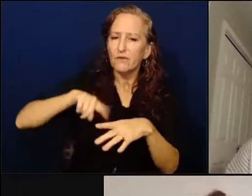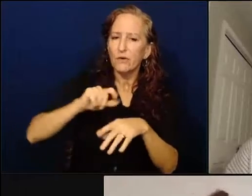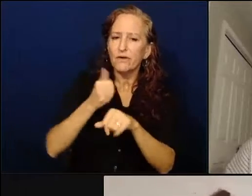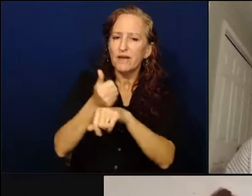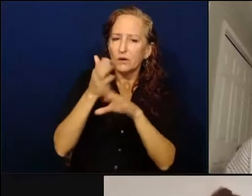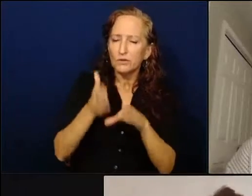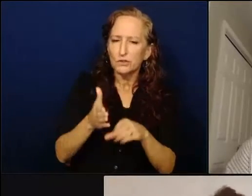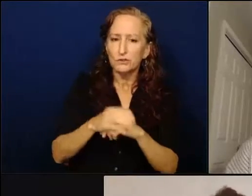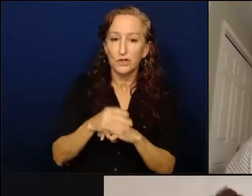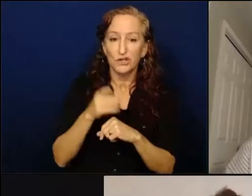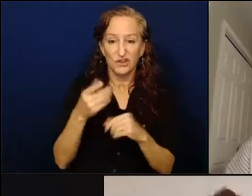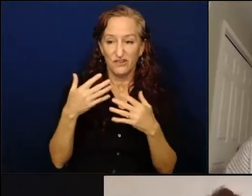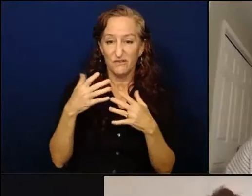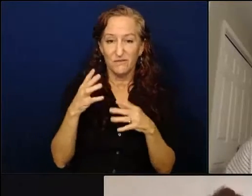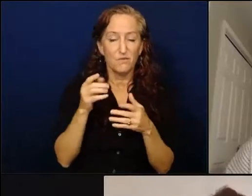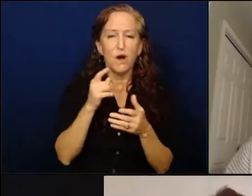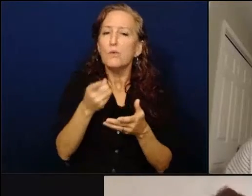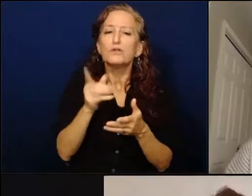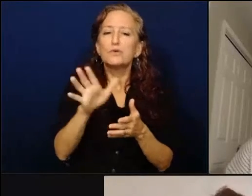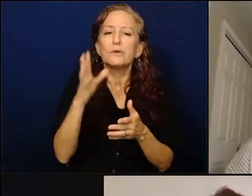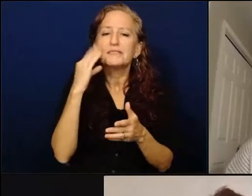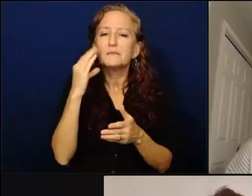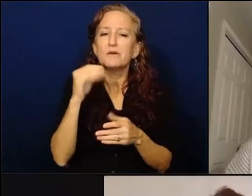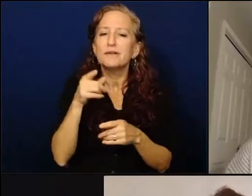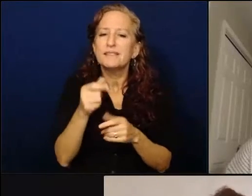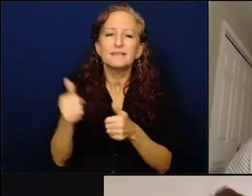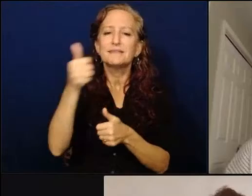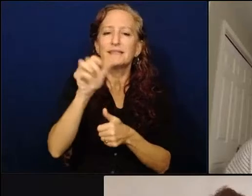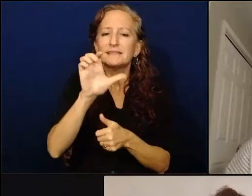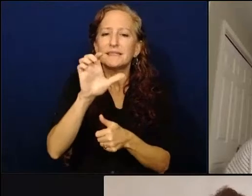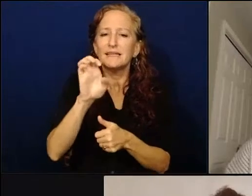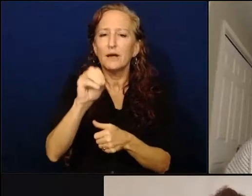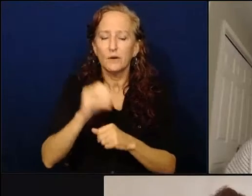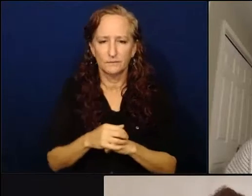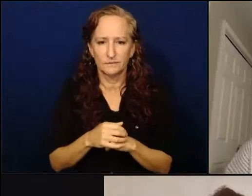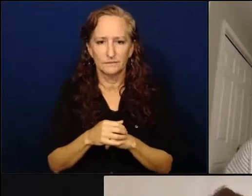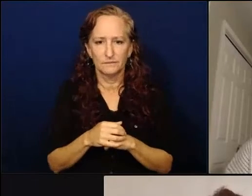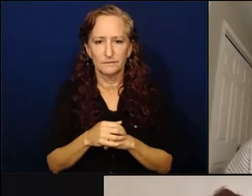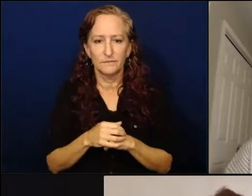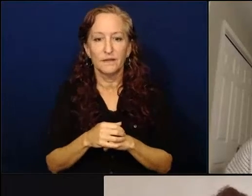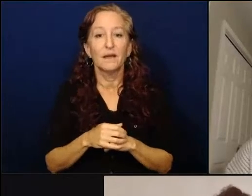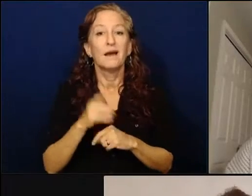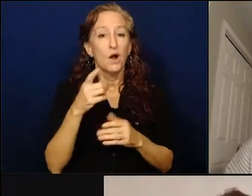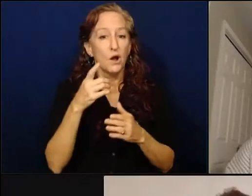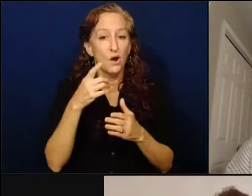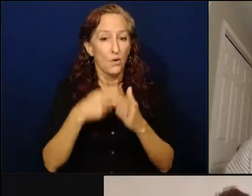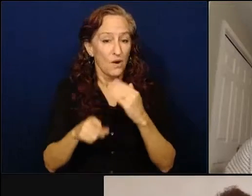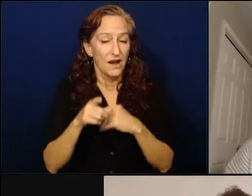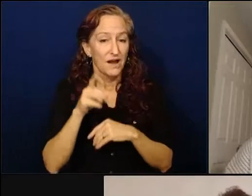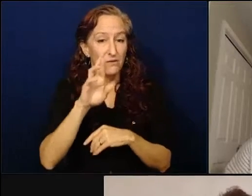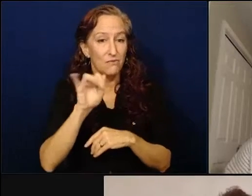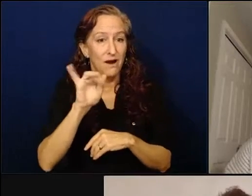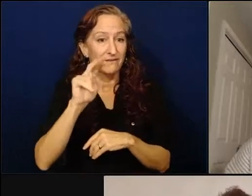been navigating this situation as a CEO. Sure. Plus one to the previous comments, right, about having to be